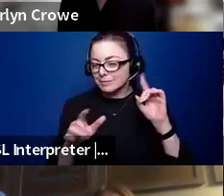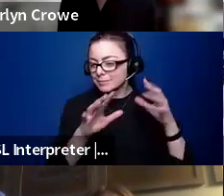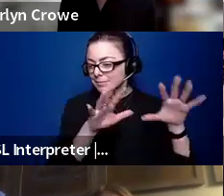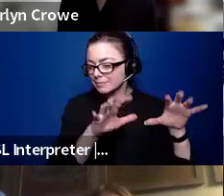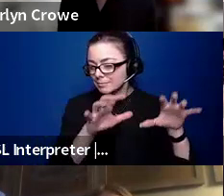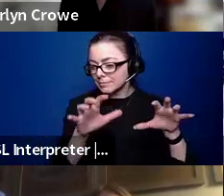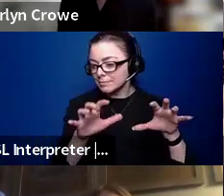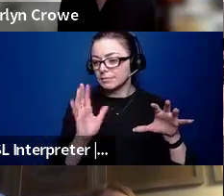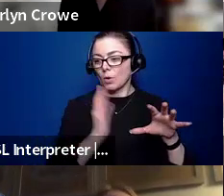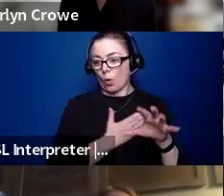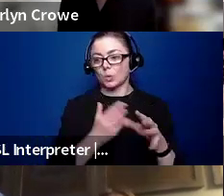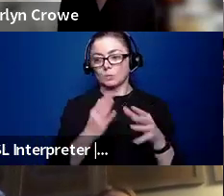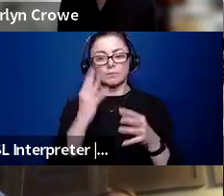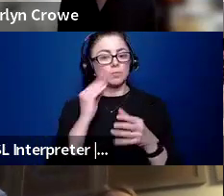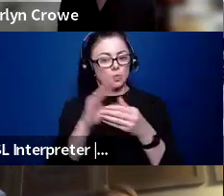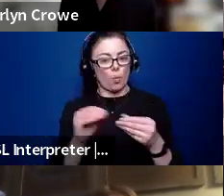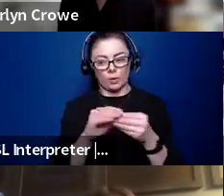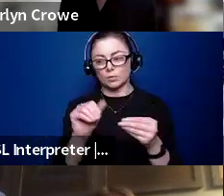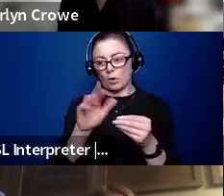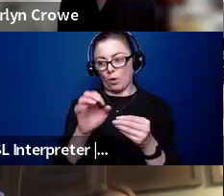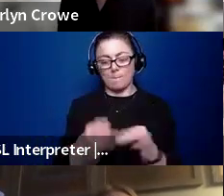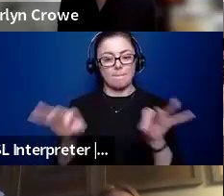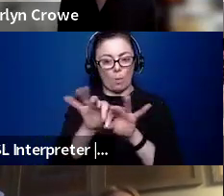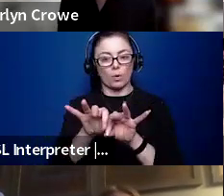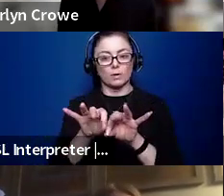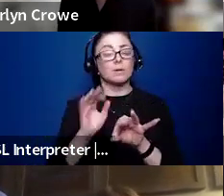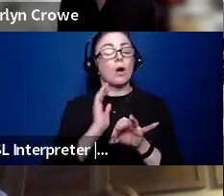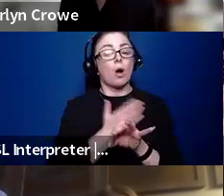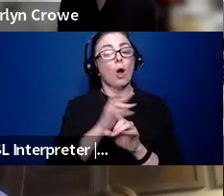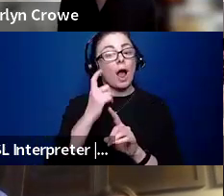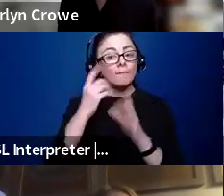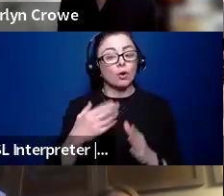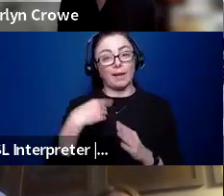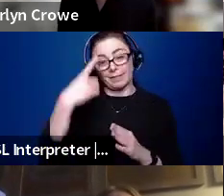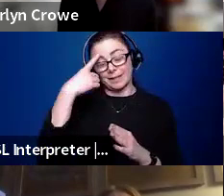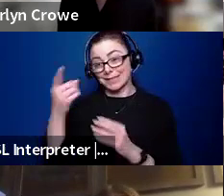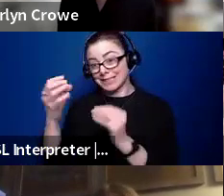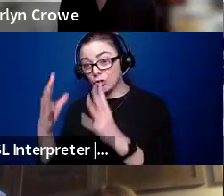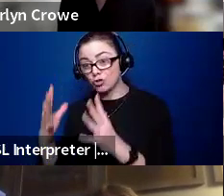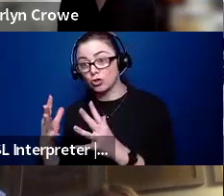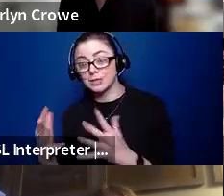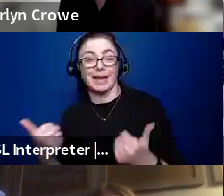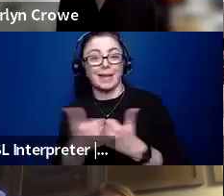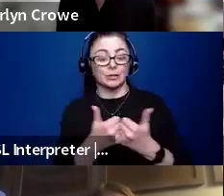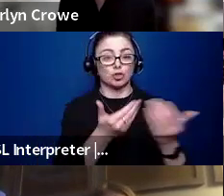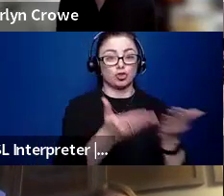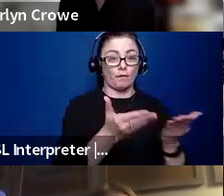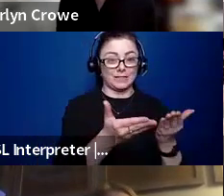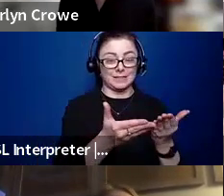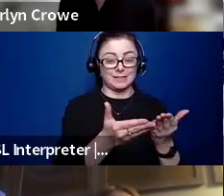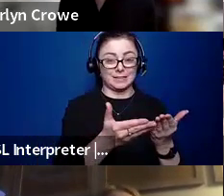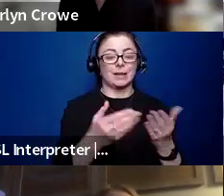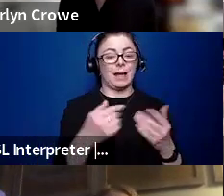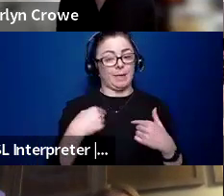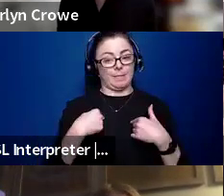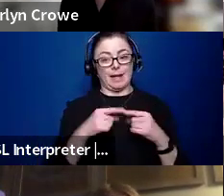important, but the governor is working very hard to pit teachers against services. Because as an educator, I can tell you, we